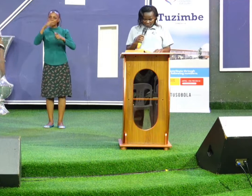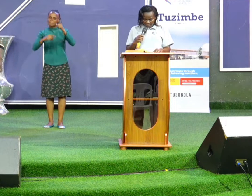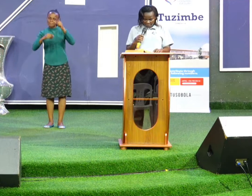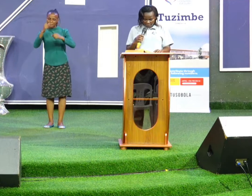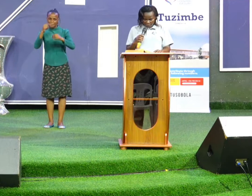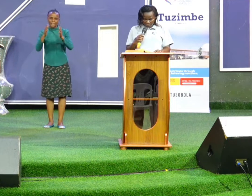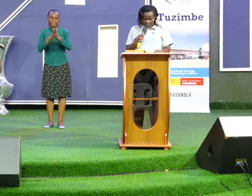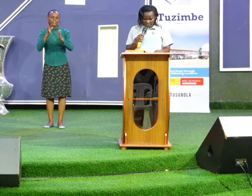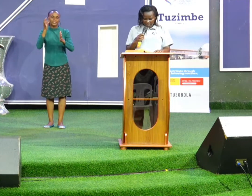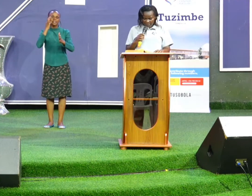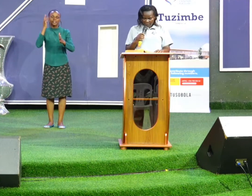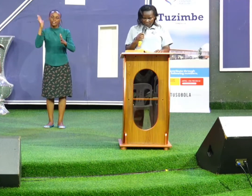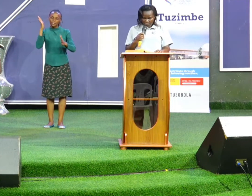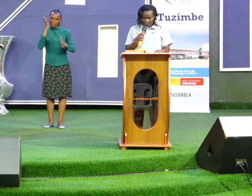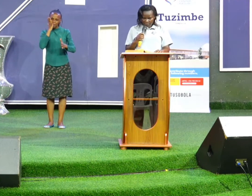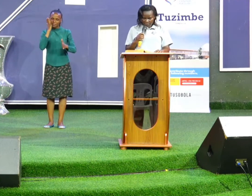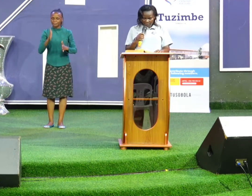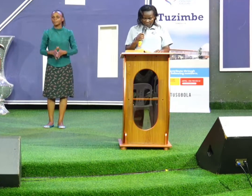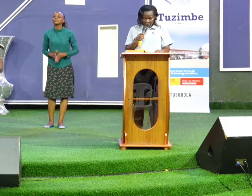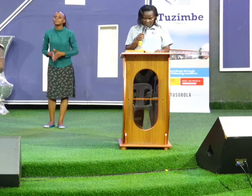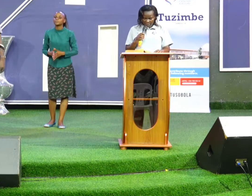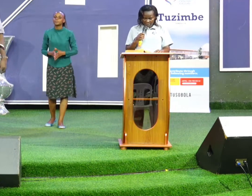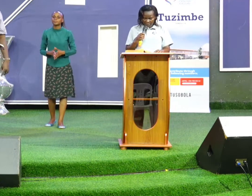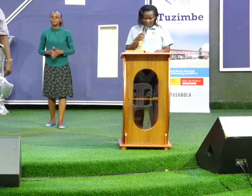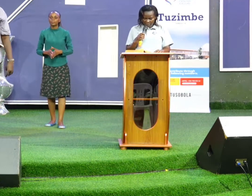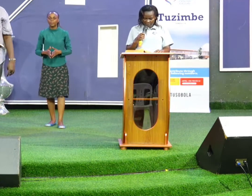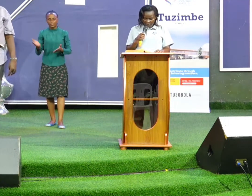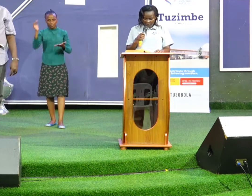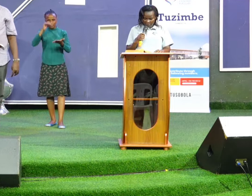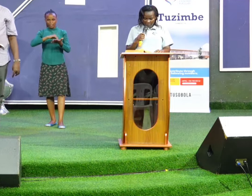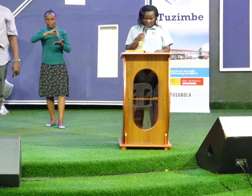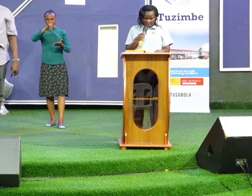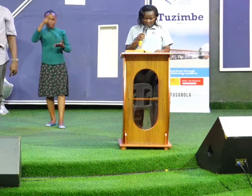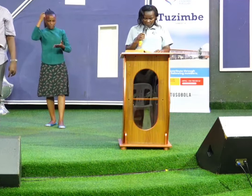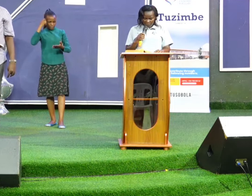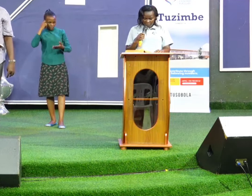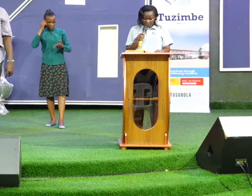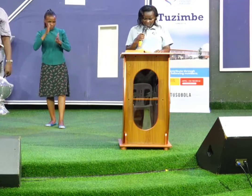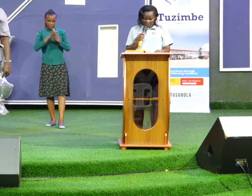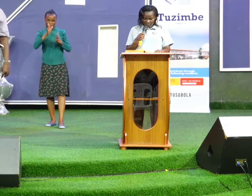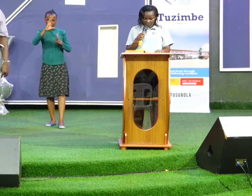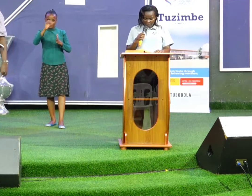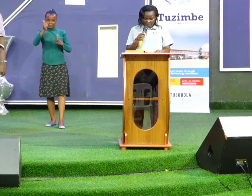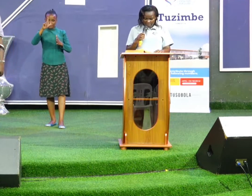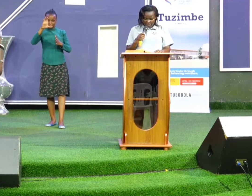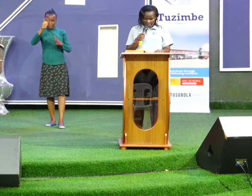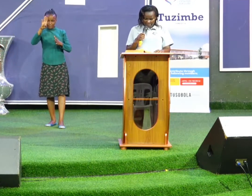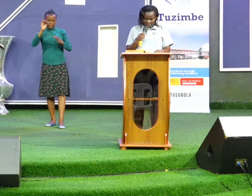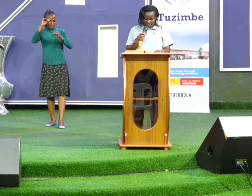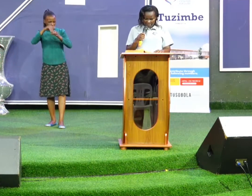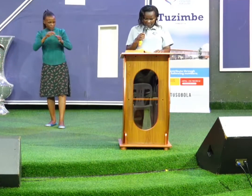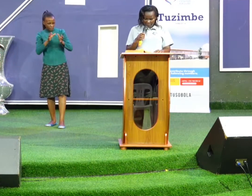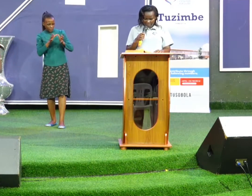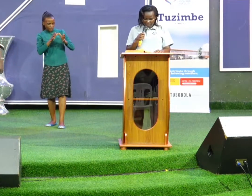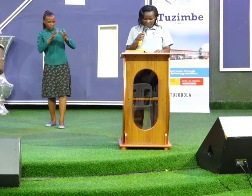Okubala 14 olw'omukaaga. Yoswa mutabani wa Nuuni ne Kalebu mutabani wa Yefeni abaali ku mwendo gwabo abaaketta